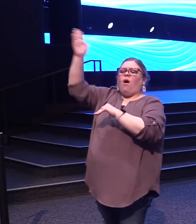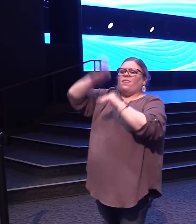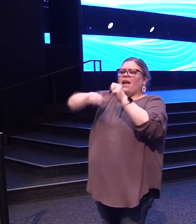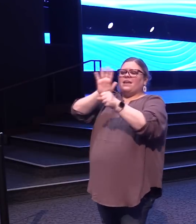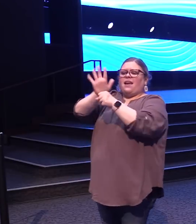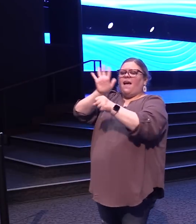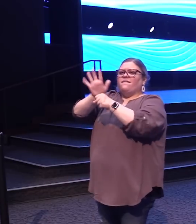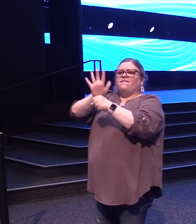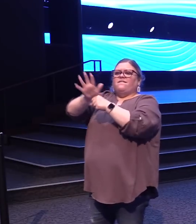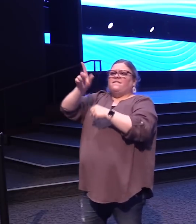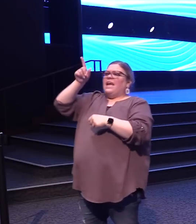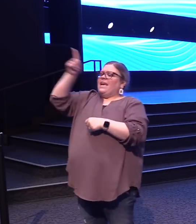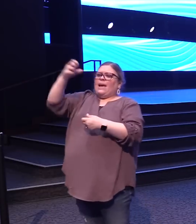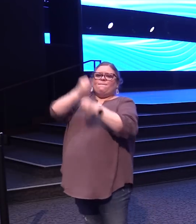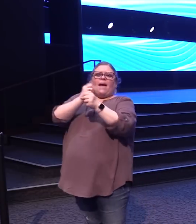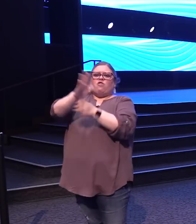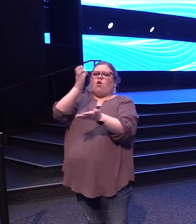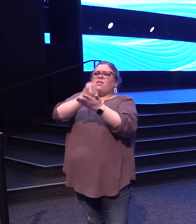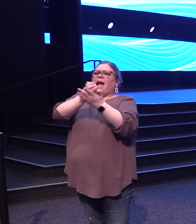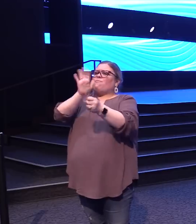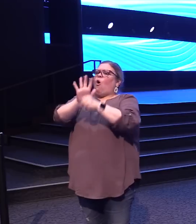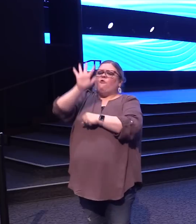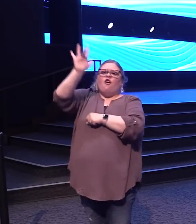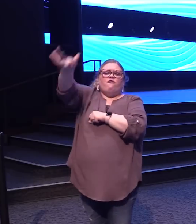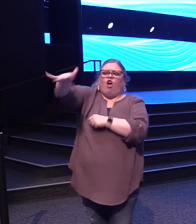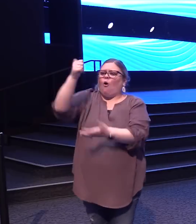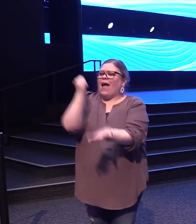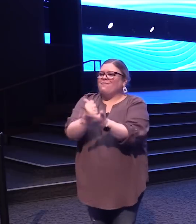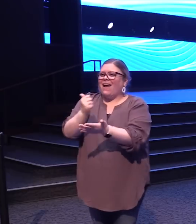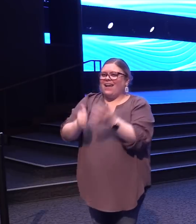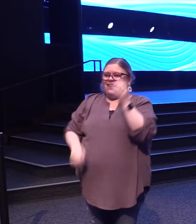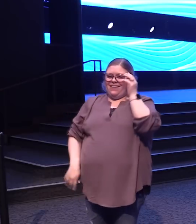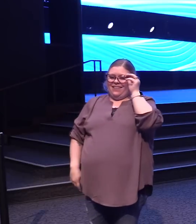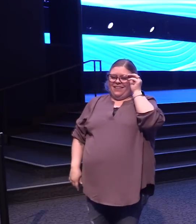He maketh our cuppeth overfloweth, amen.